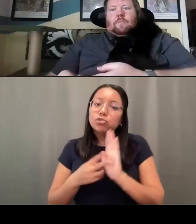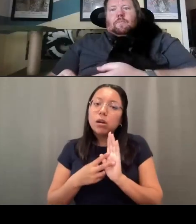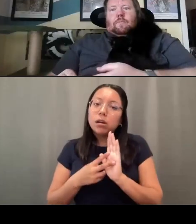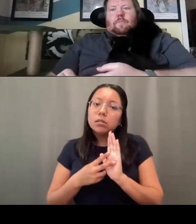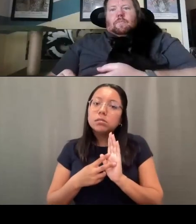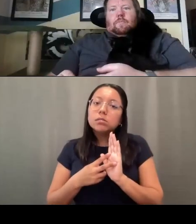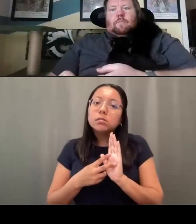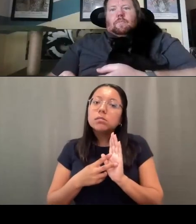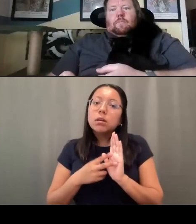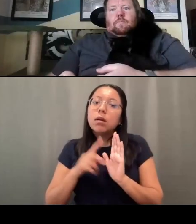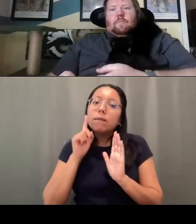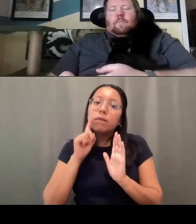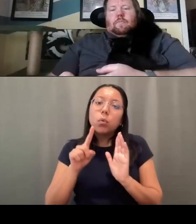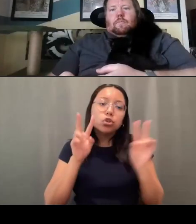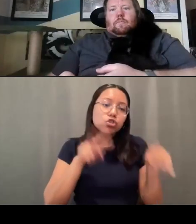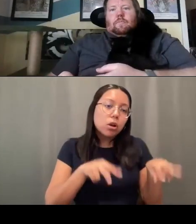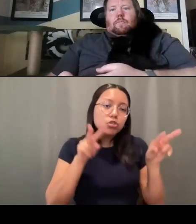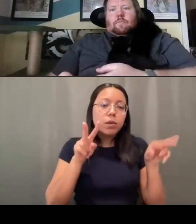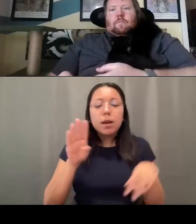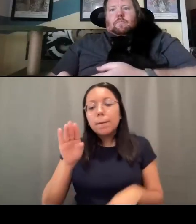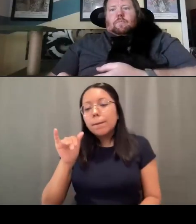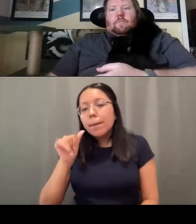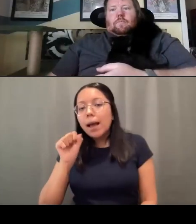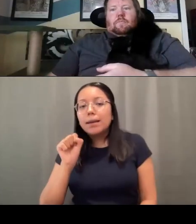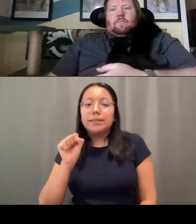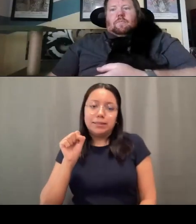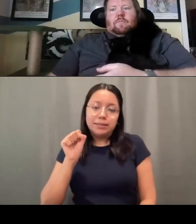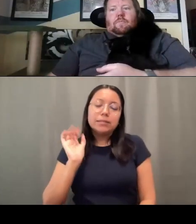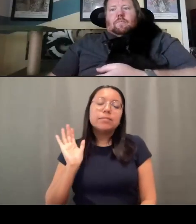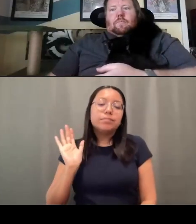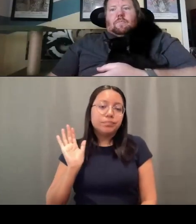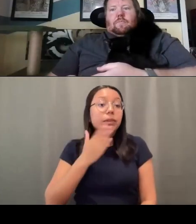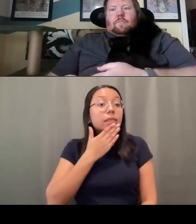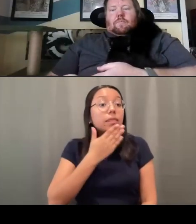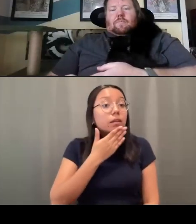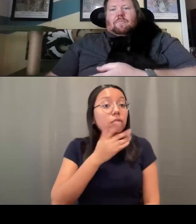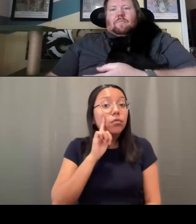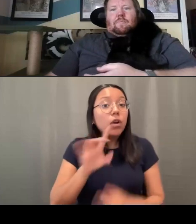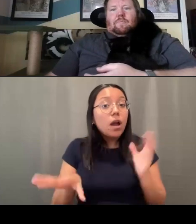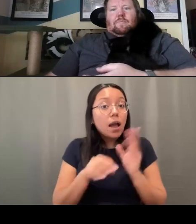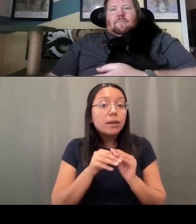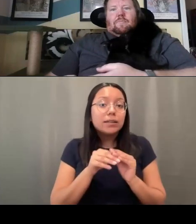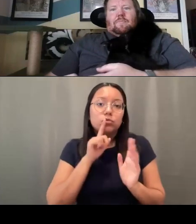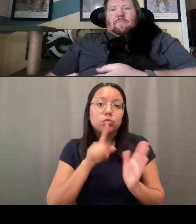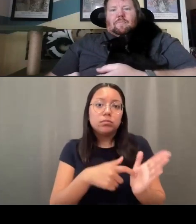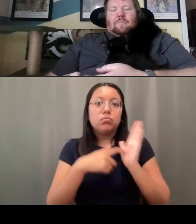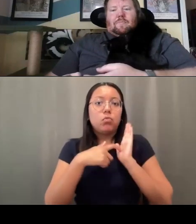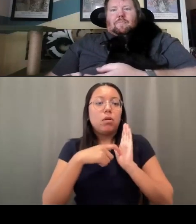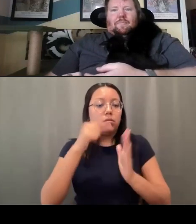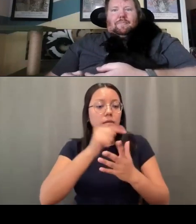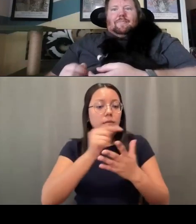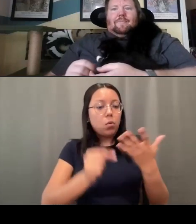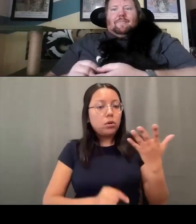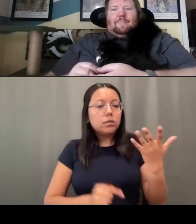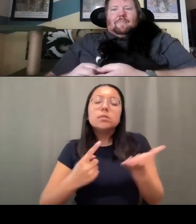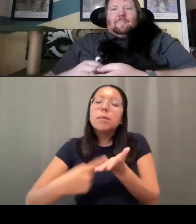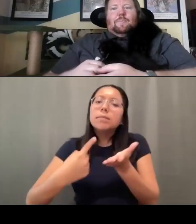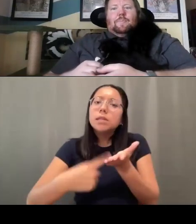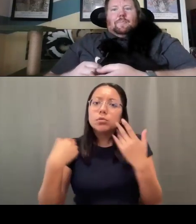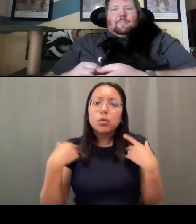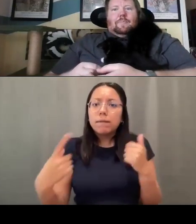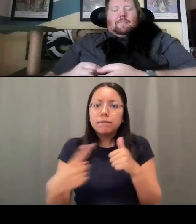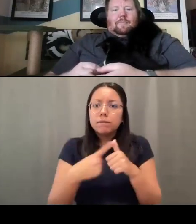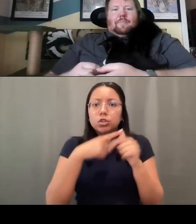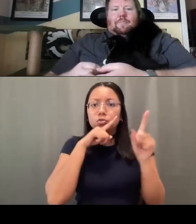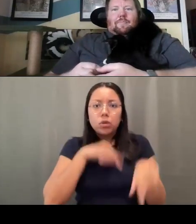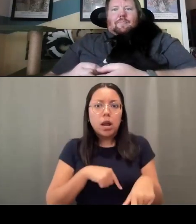thank you for adding, because I think that is really what the necessary components are. It's like sometimes we have reactions, and if we say, "Hey, it's because I care about you," or